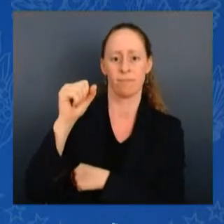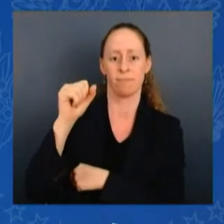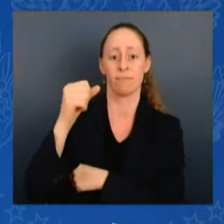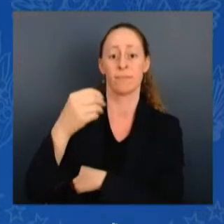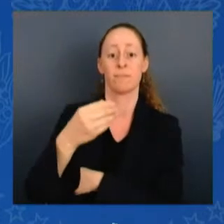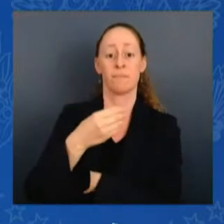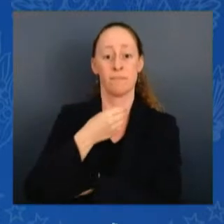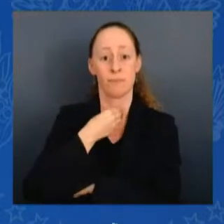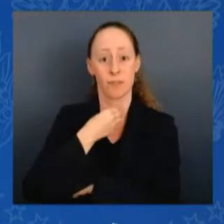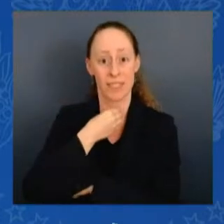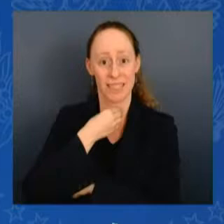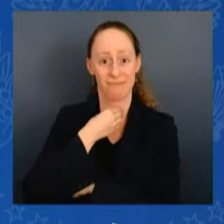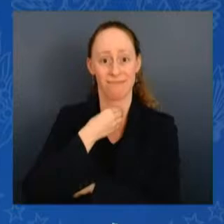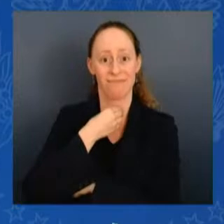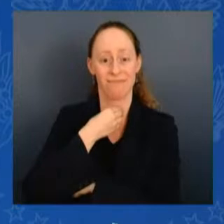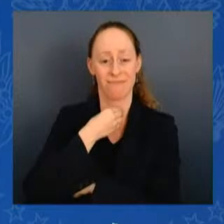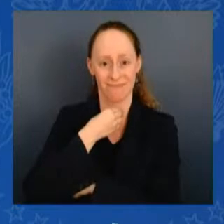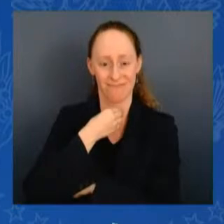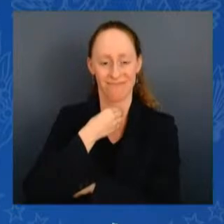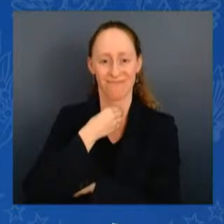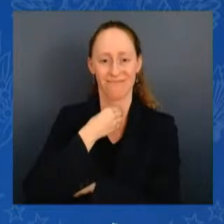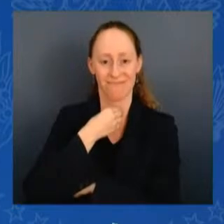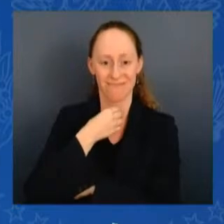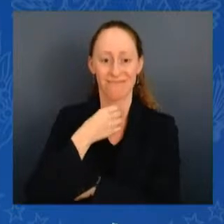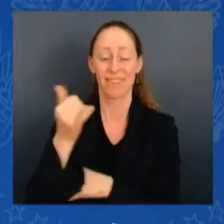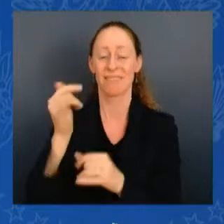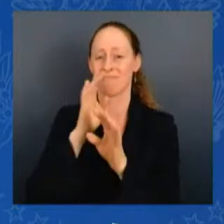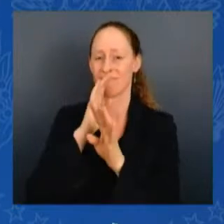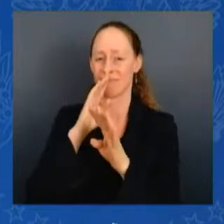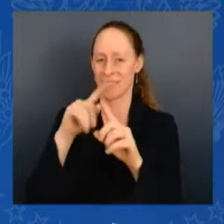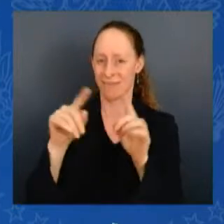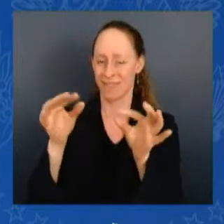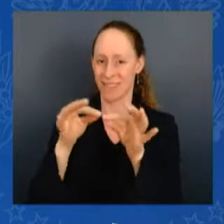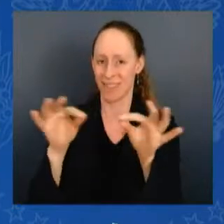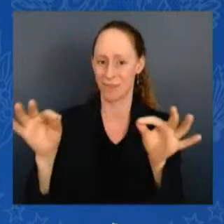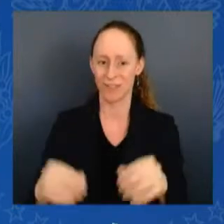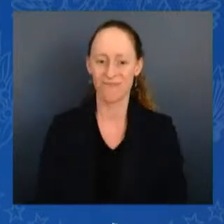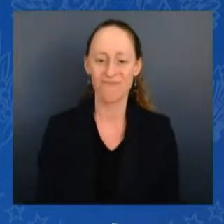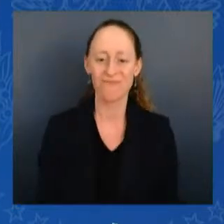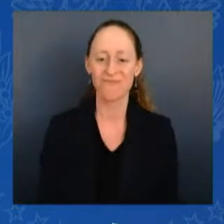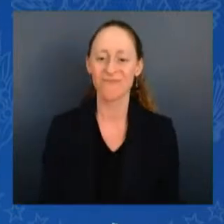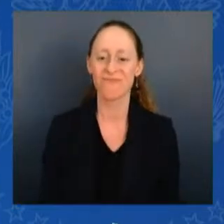Maître Sergent Byro Buzaiko, fusilier marin des États-Unis.